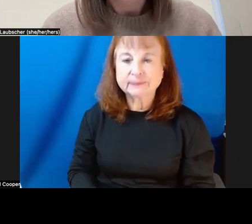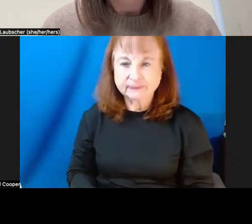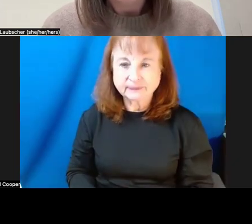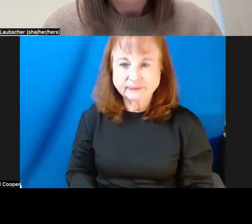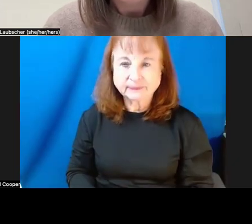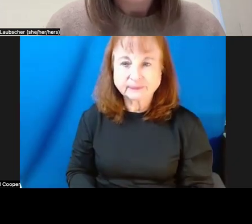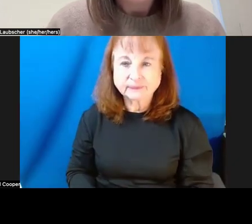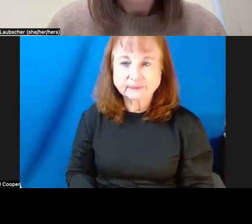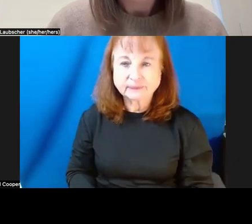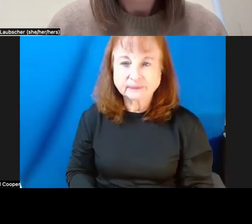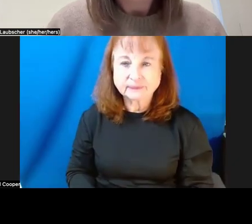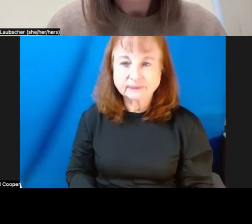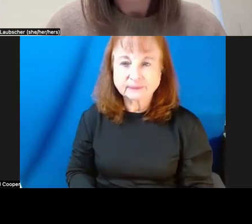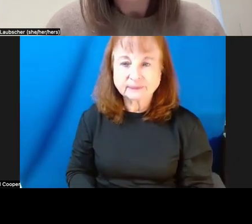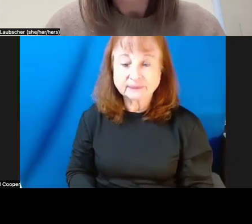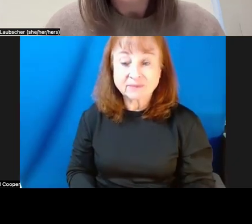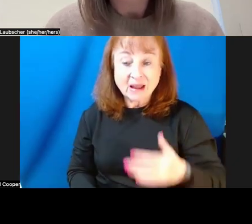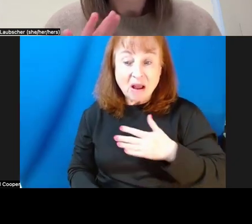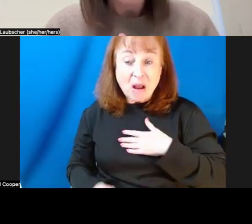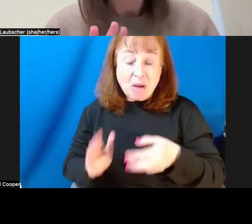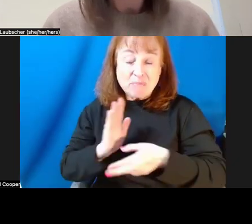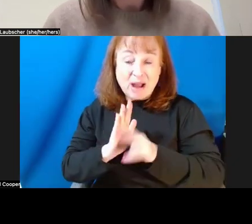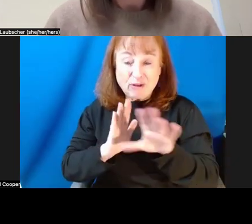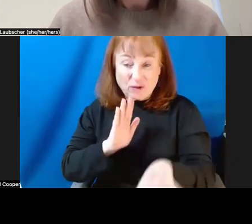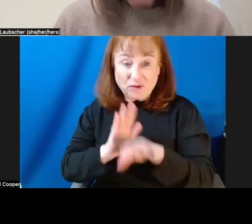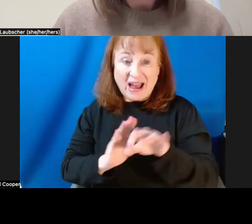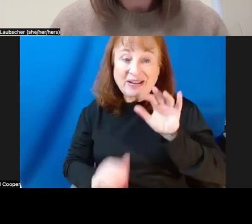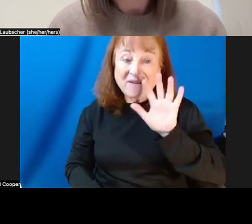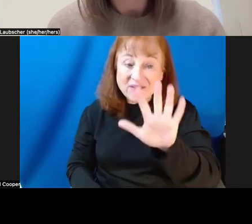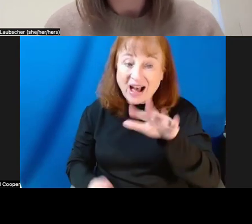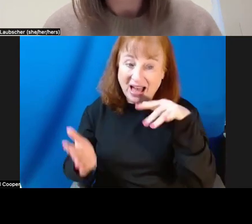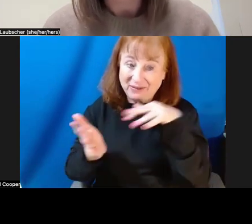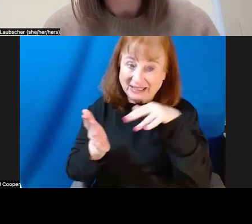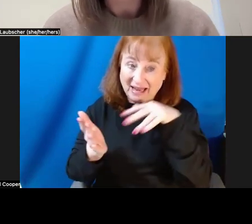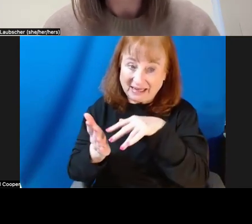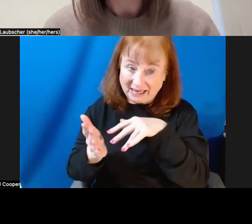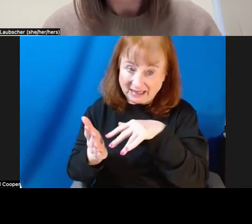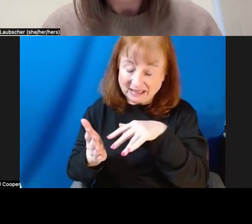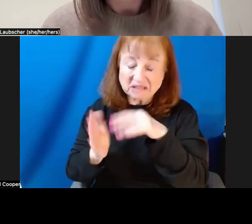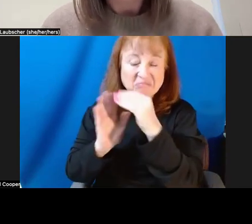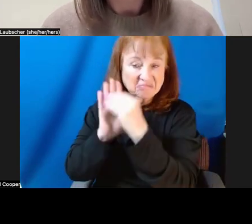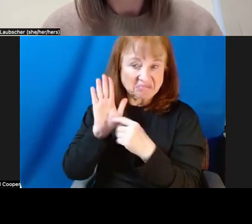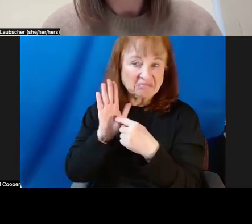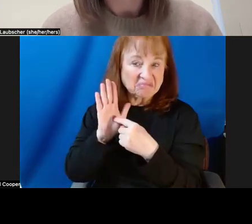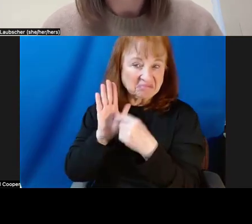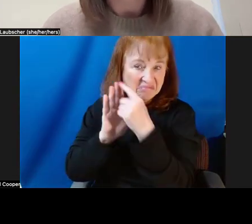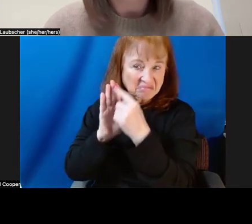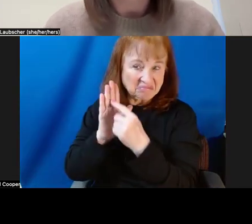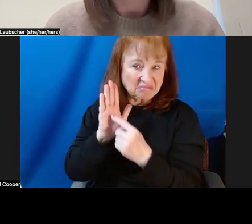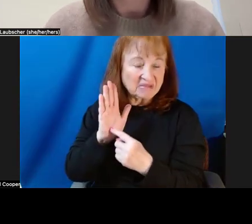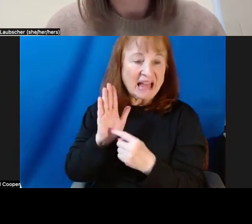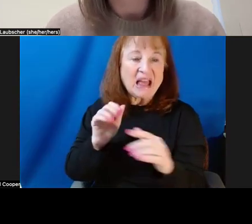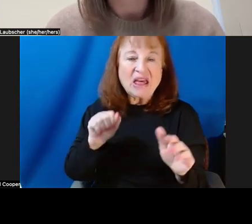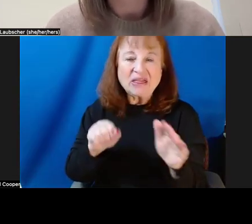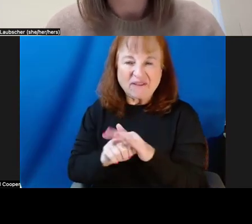Okay. My review located 5 studies. So they're listed here, and then the full citations